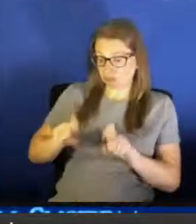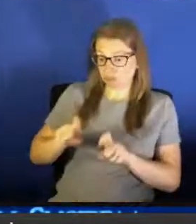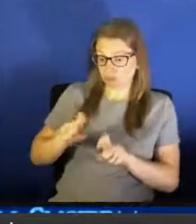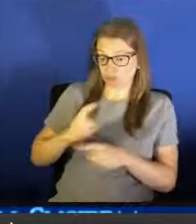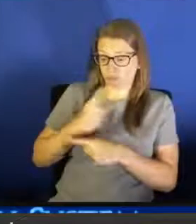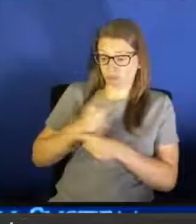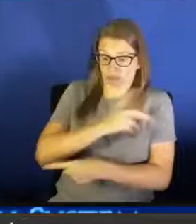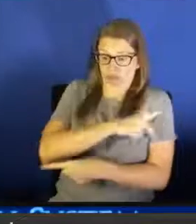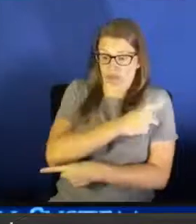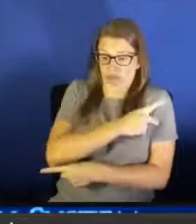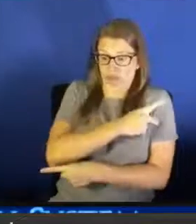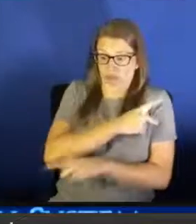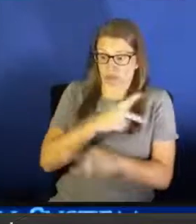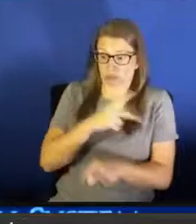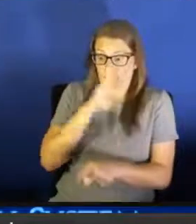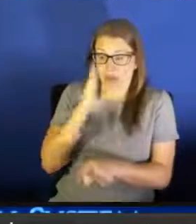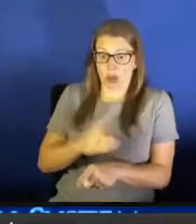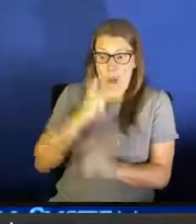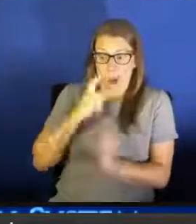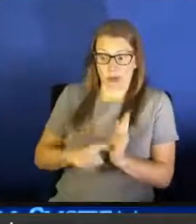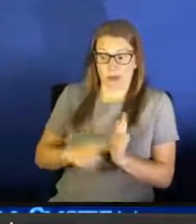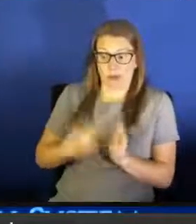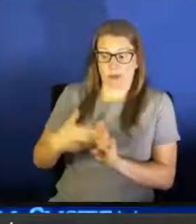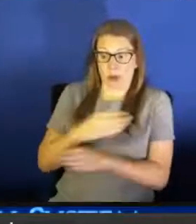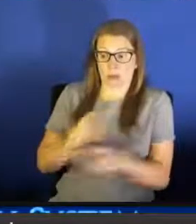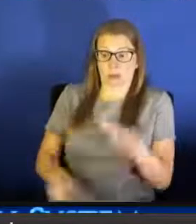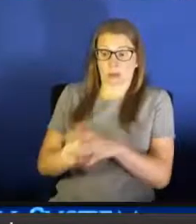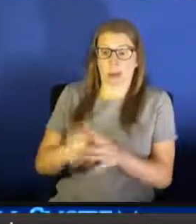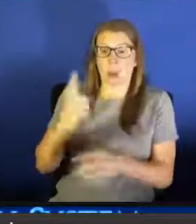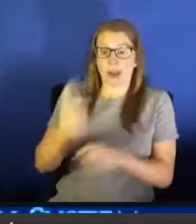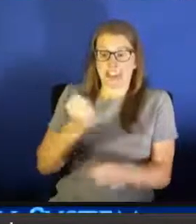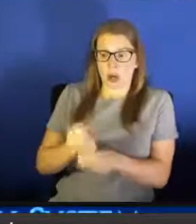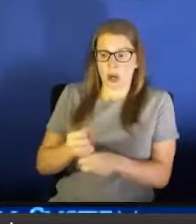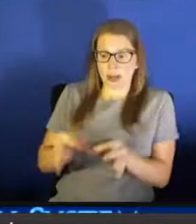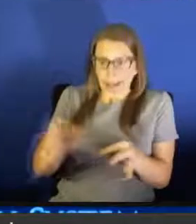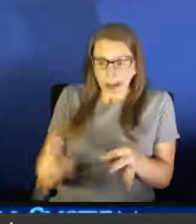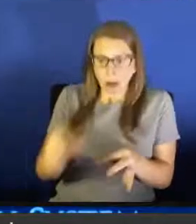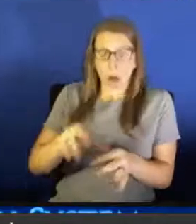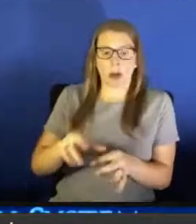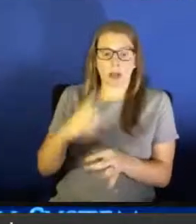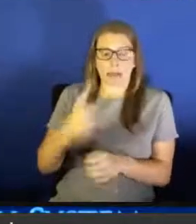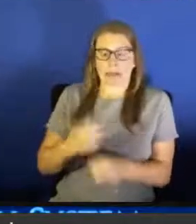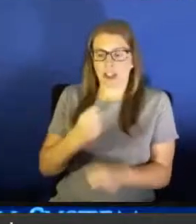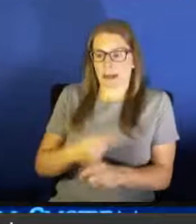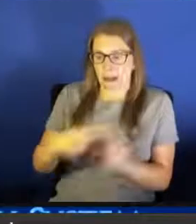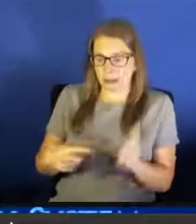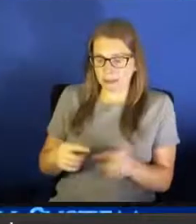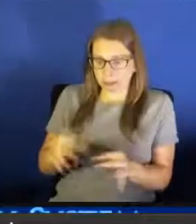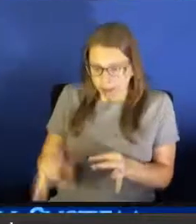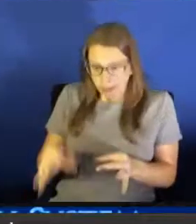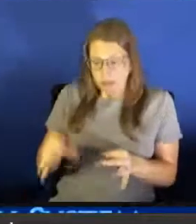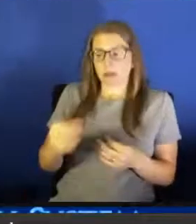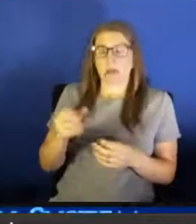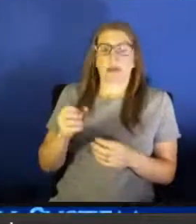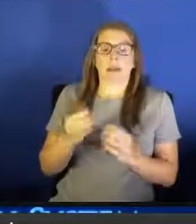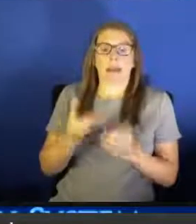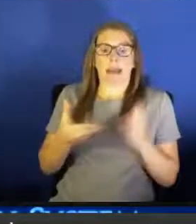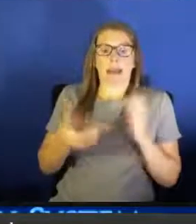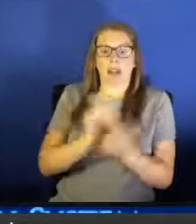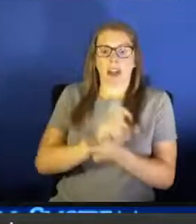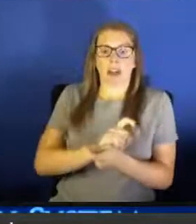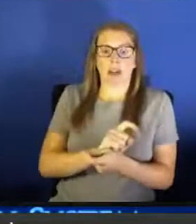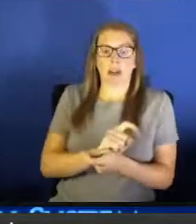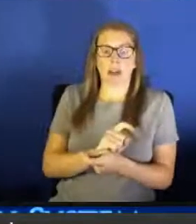all of a sudden, within their follow-up, it's a year delayed or a year and a half delayed, and things have changed. And now their prognosis is